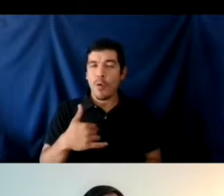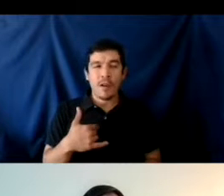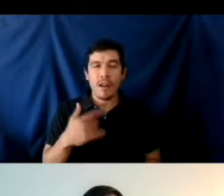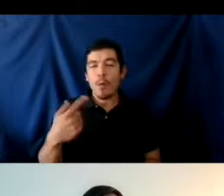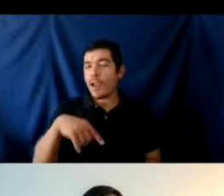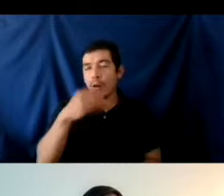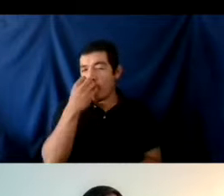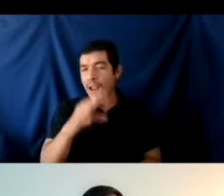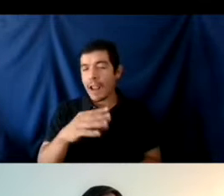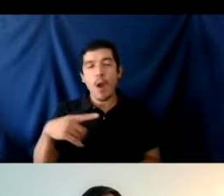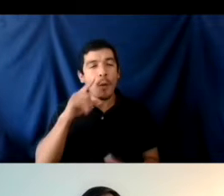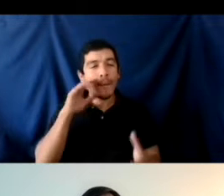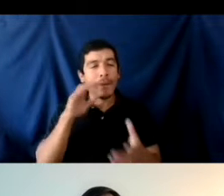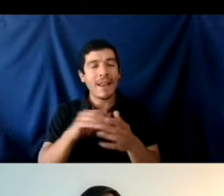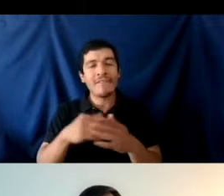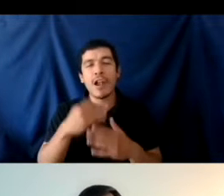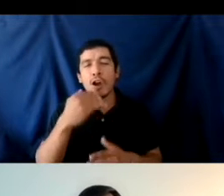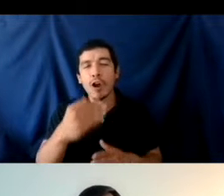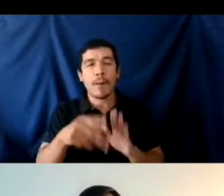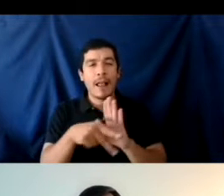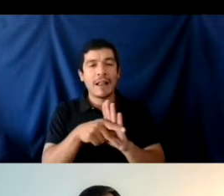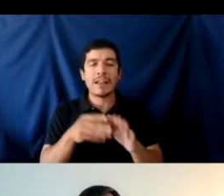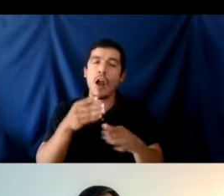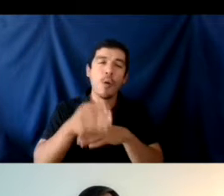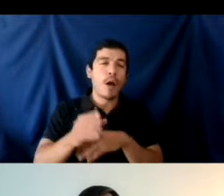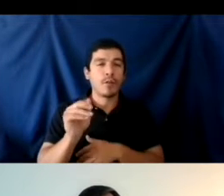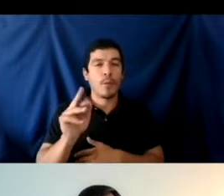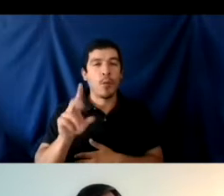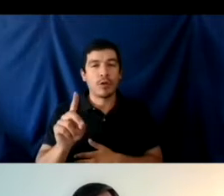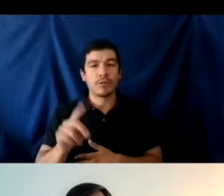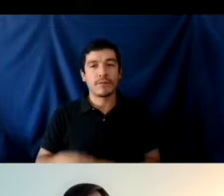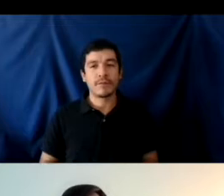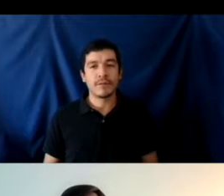good public policy across the board.